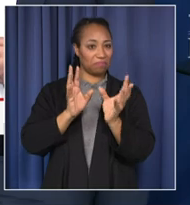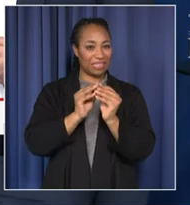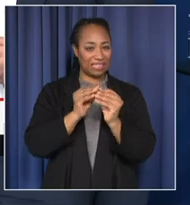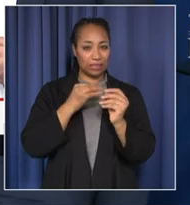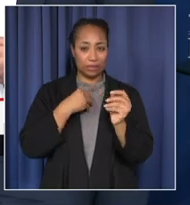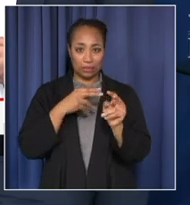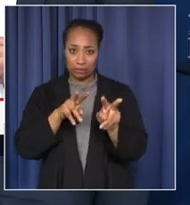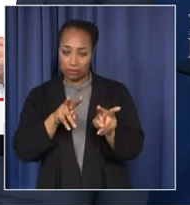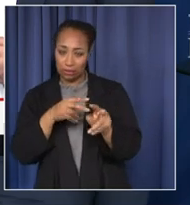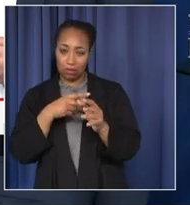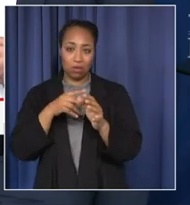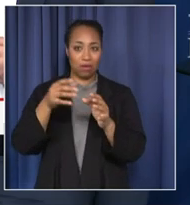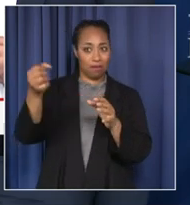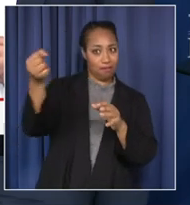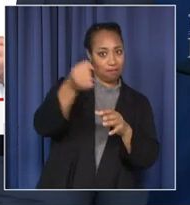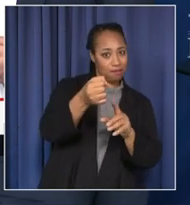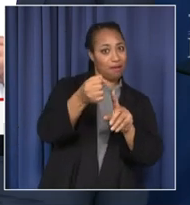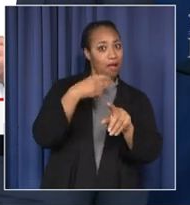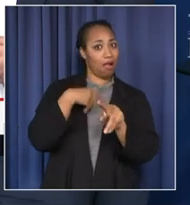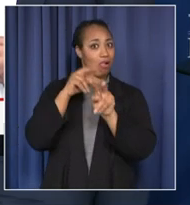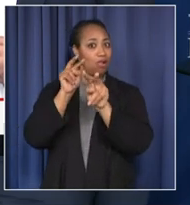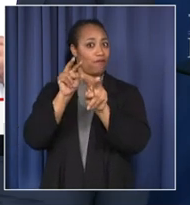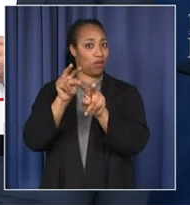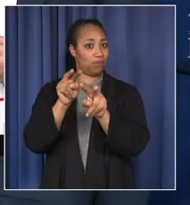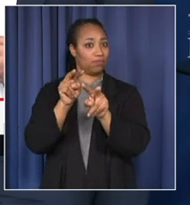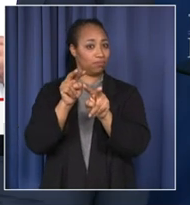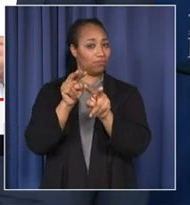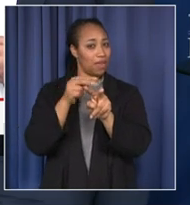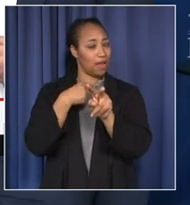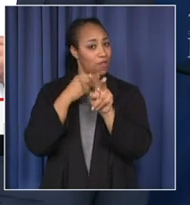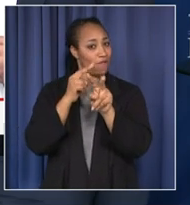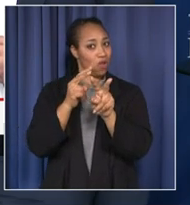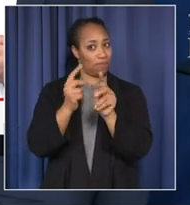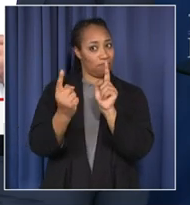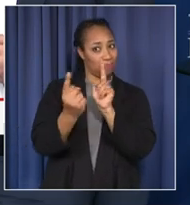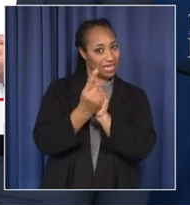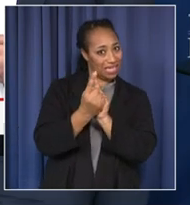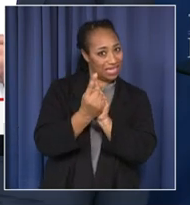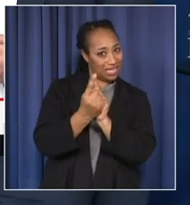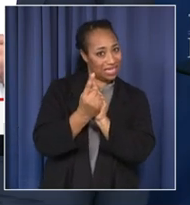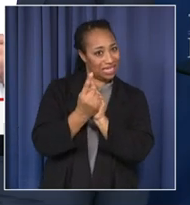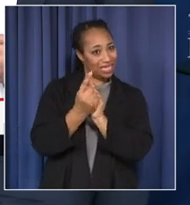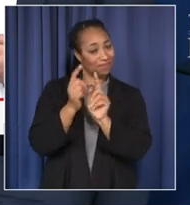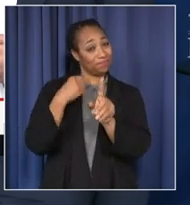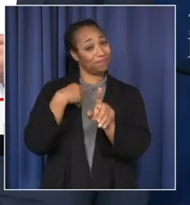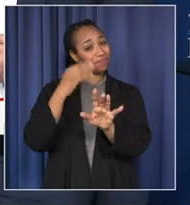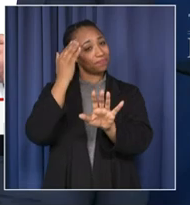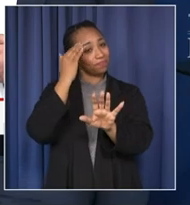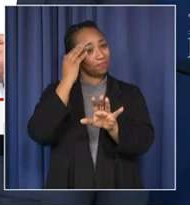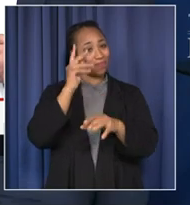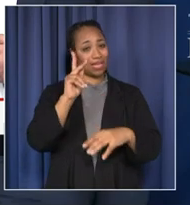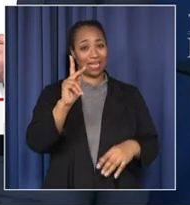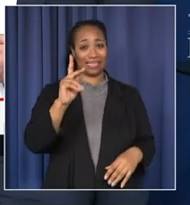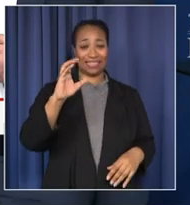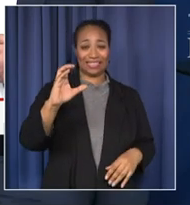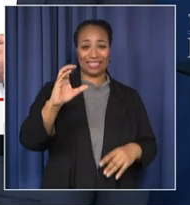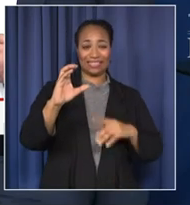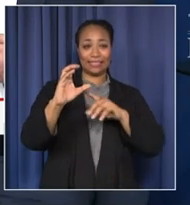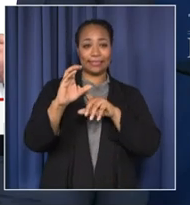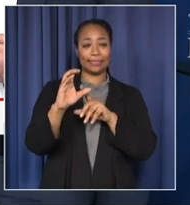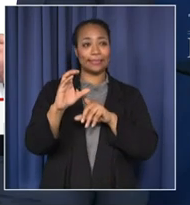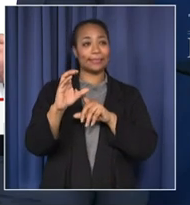I hope that the organization, they book out a couple of years in advance. So canceling